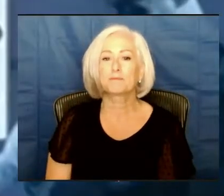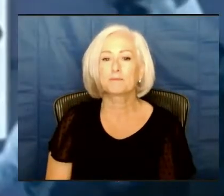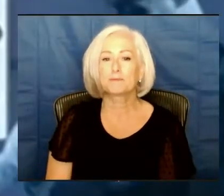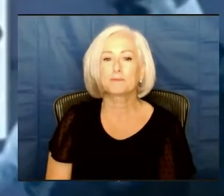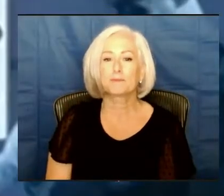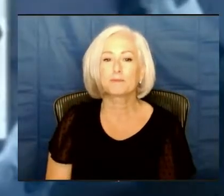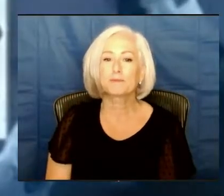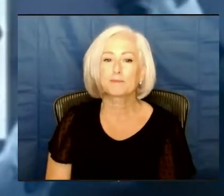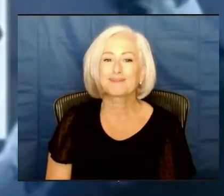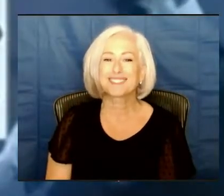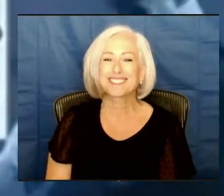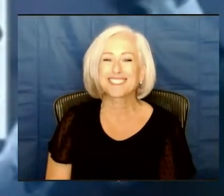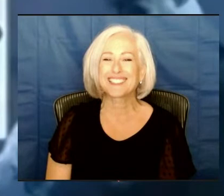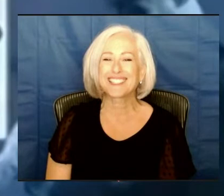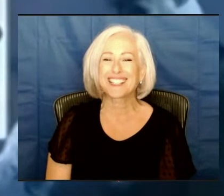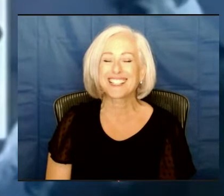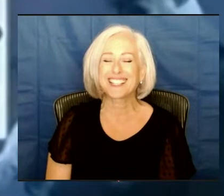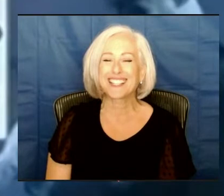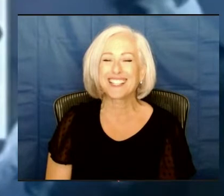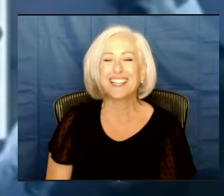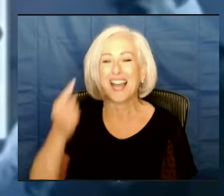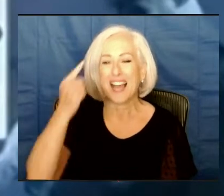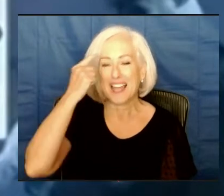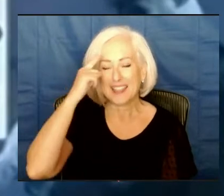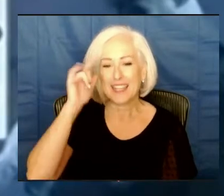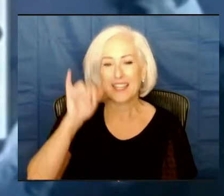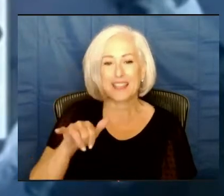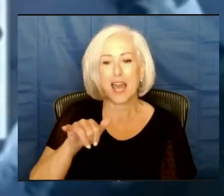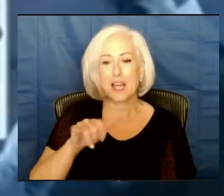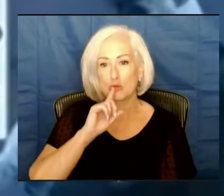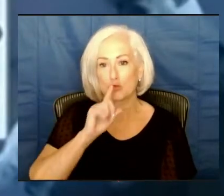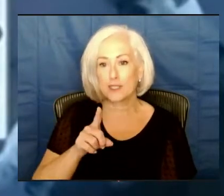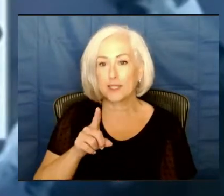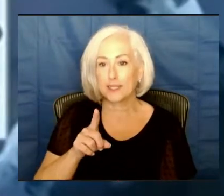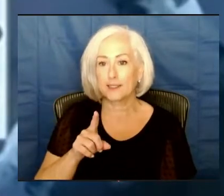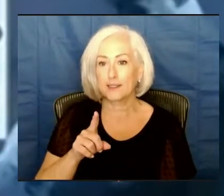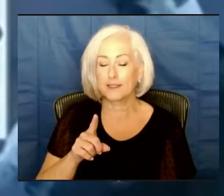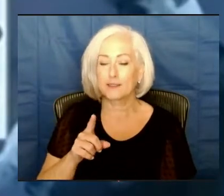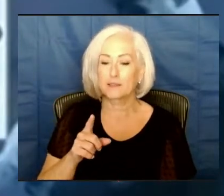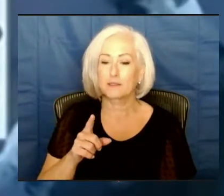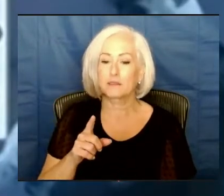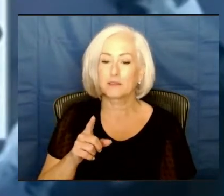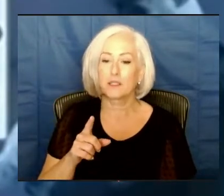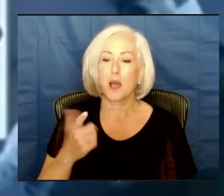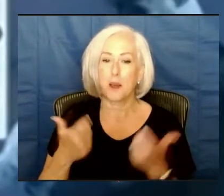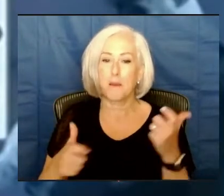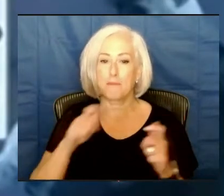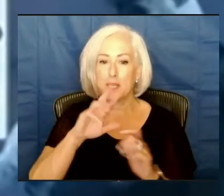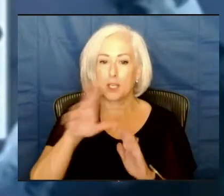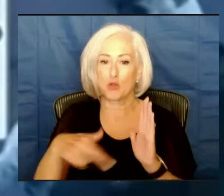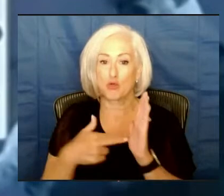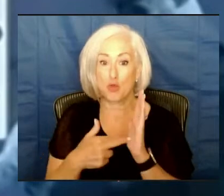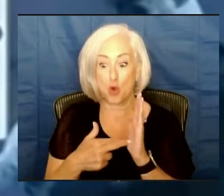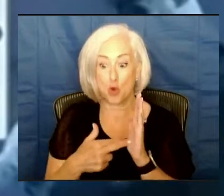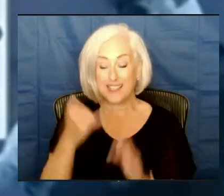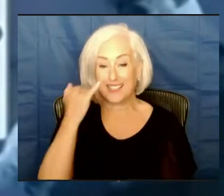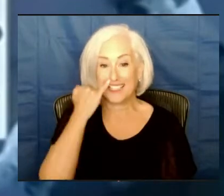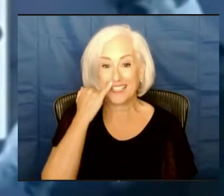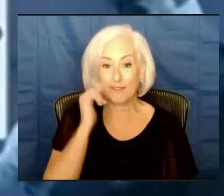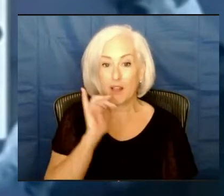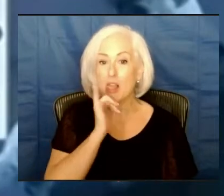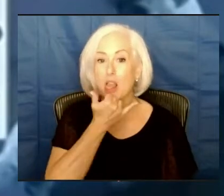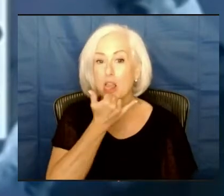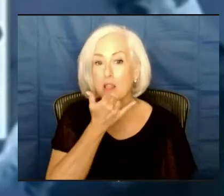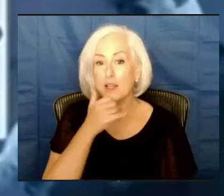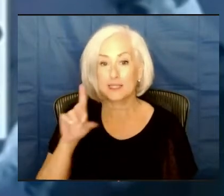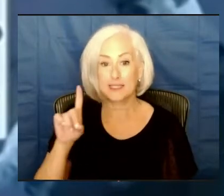To stay off mute. I think that this plays a large role in healthcare disparities. So if we are misdiagnosed, then we're not